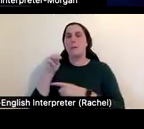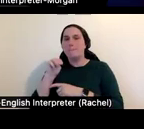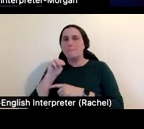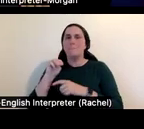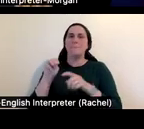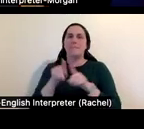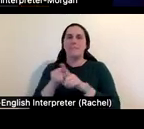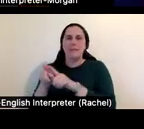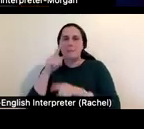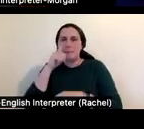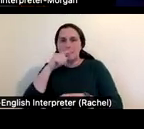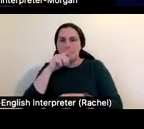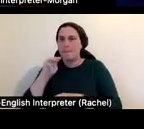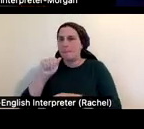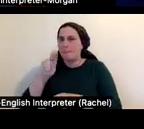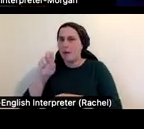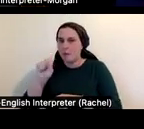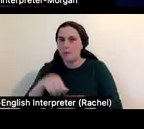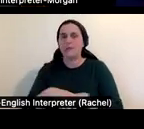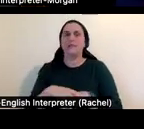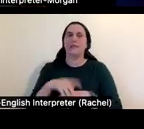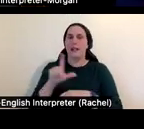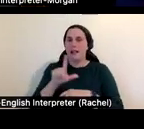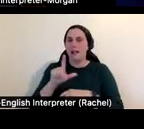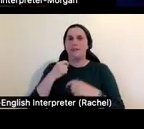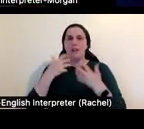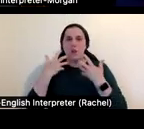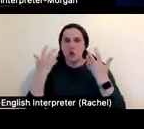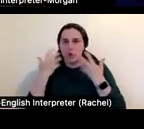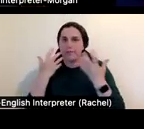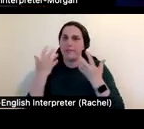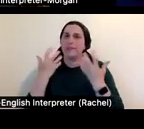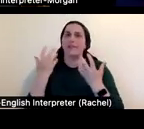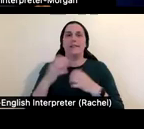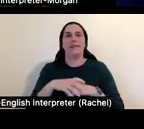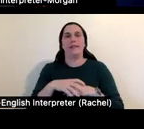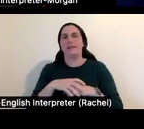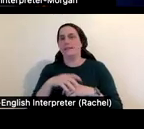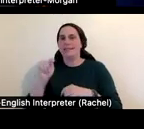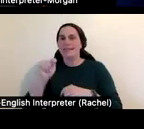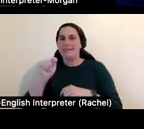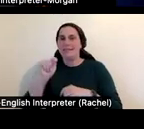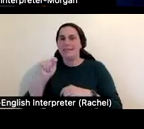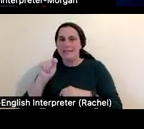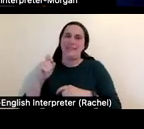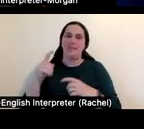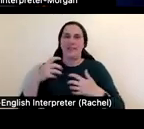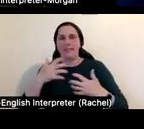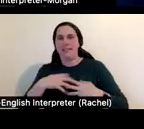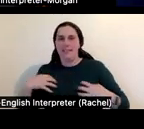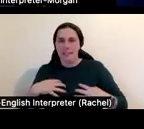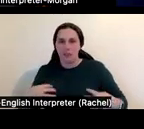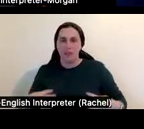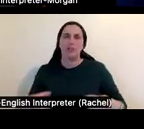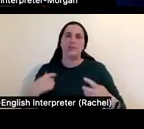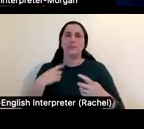Löwe, wie Tiger. I can't sing it like she can. Let's give her a little break